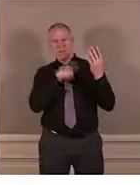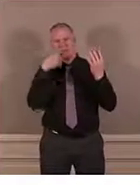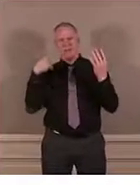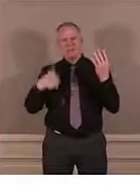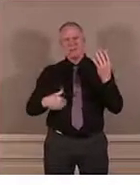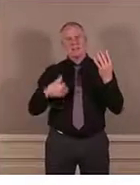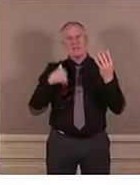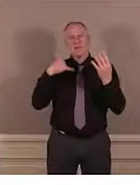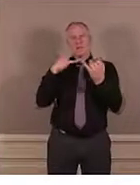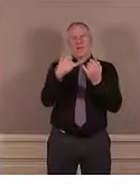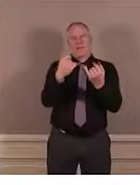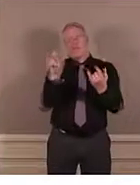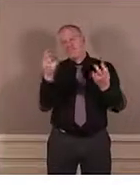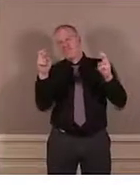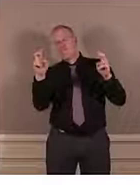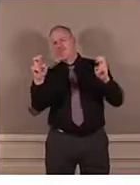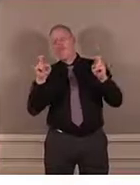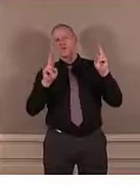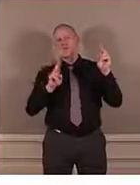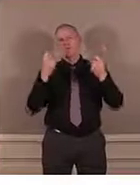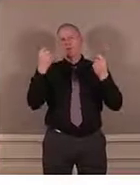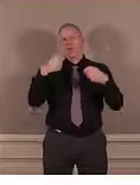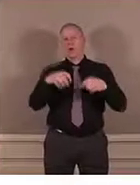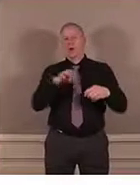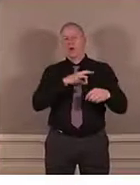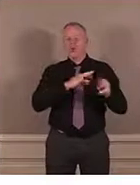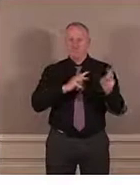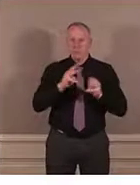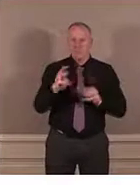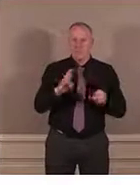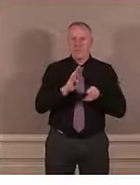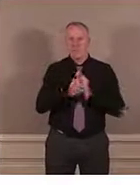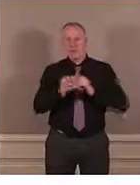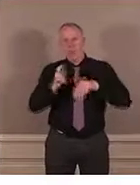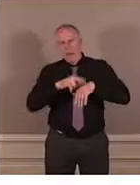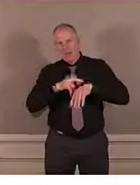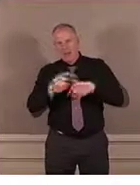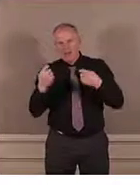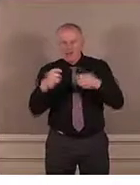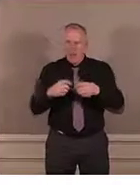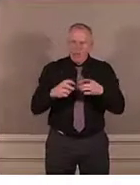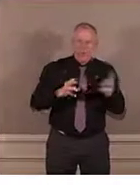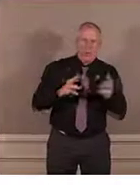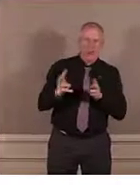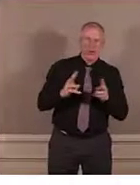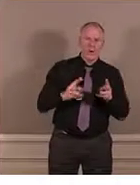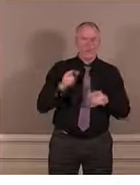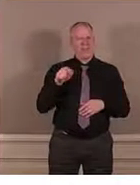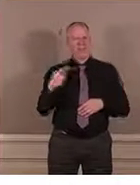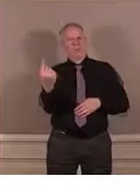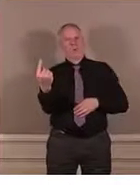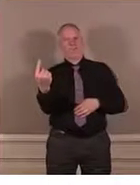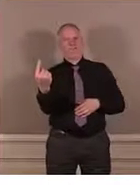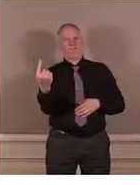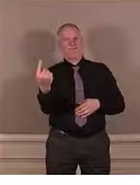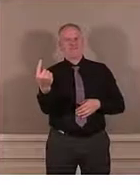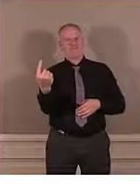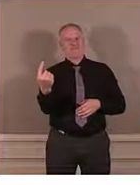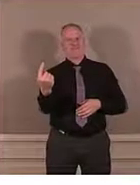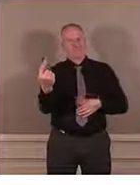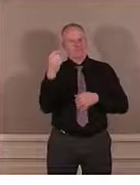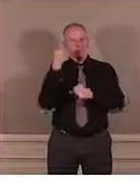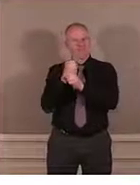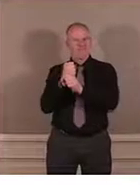said something along the lines of, we need to share good practice, we need to be better about sharing good practice. And this is one of the things that has emerged really,